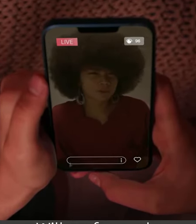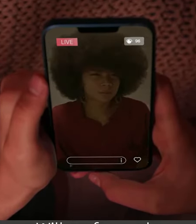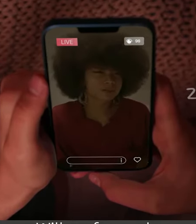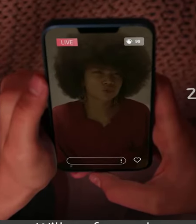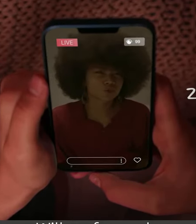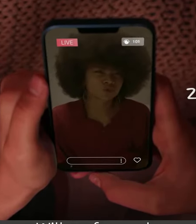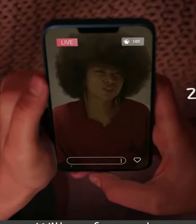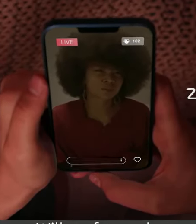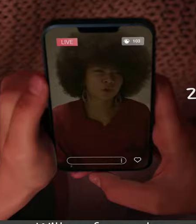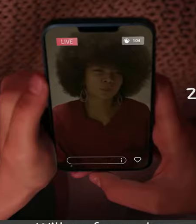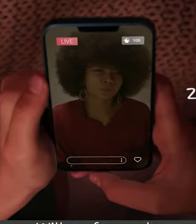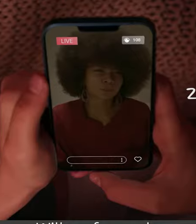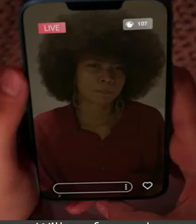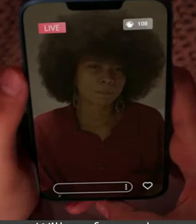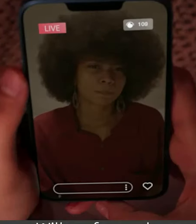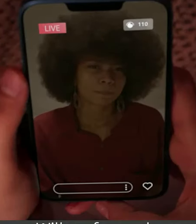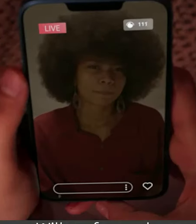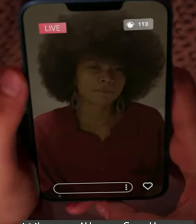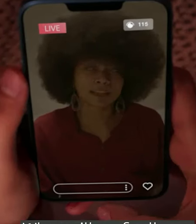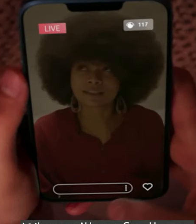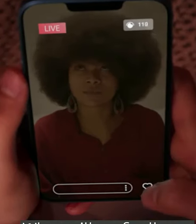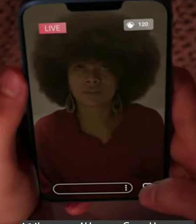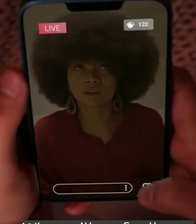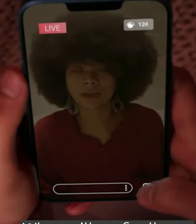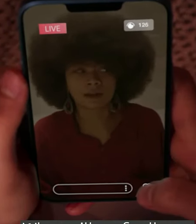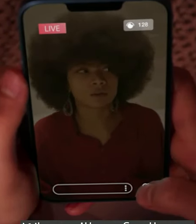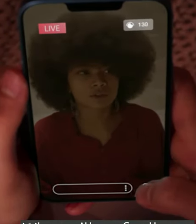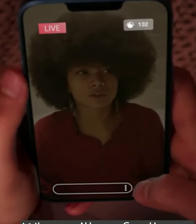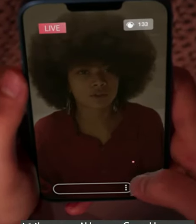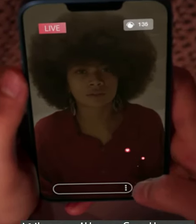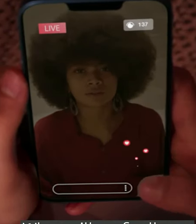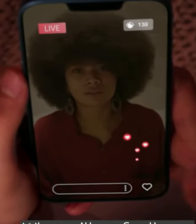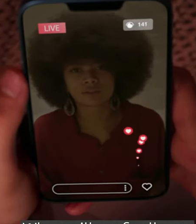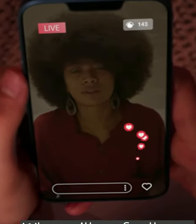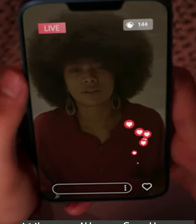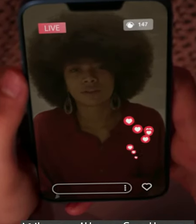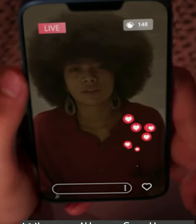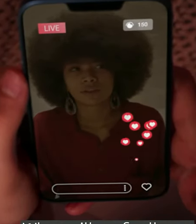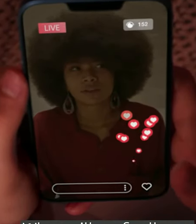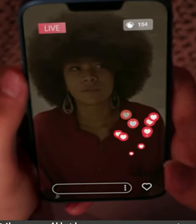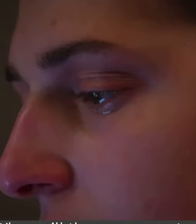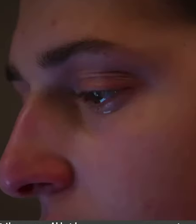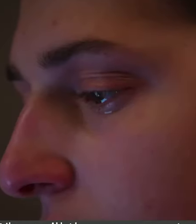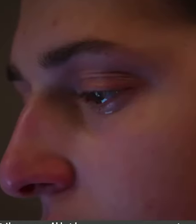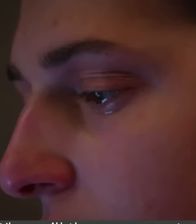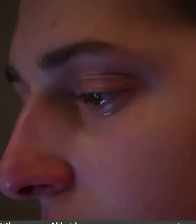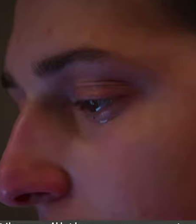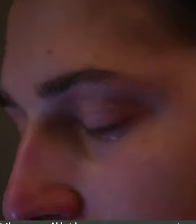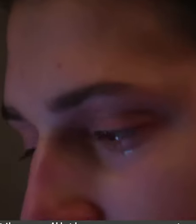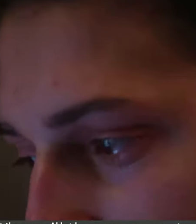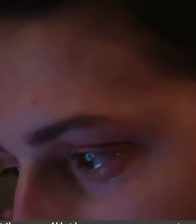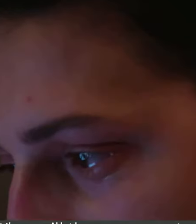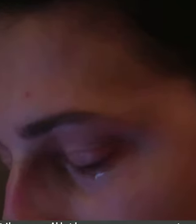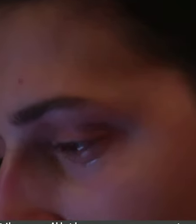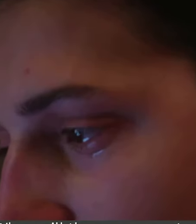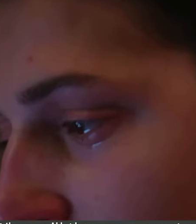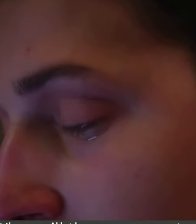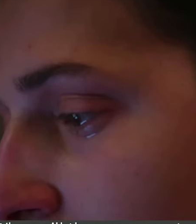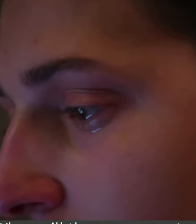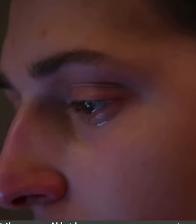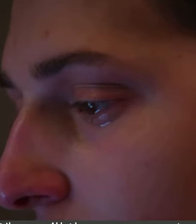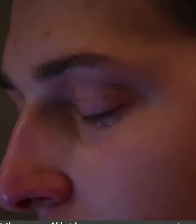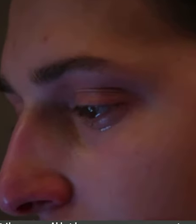Will we always have Zukunfts-Alpräume? When will we see all our friends again? When will we see what we will do every day?